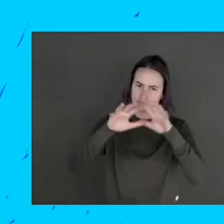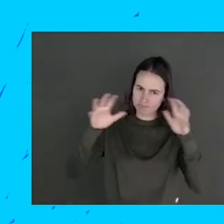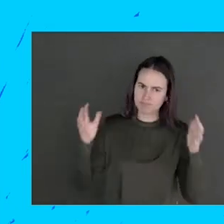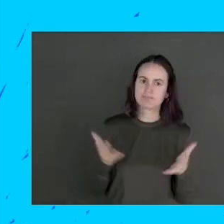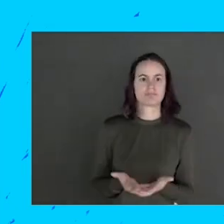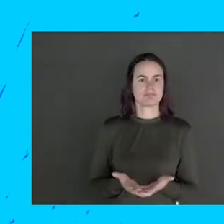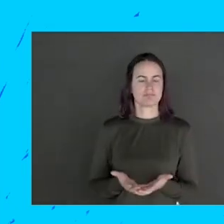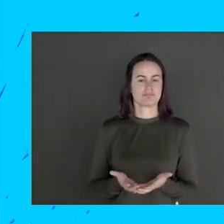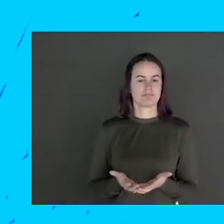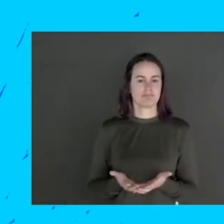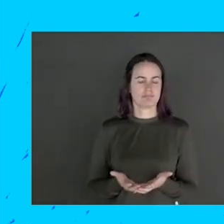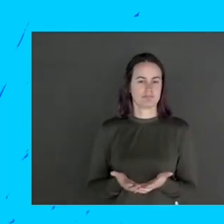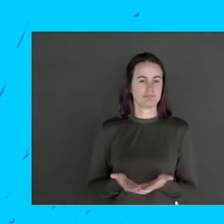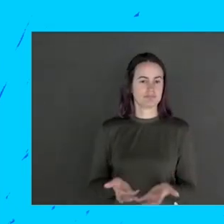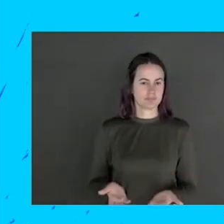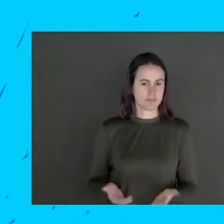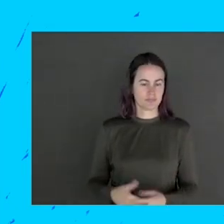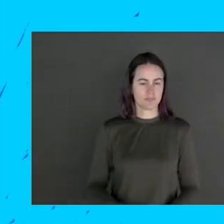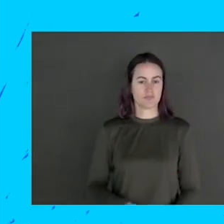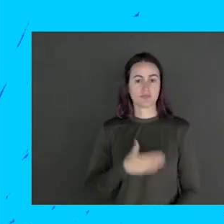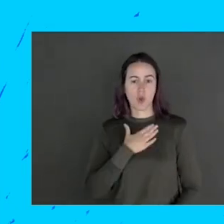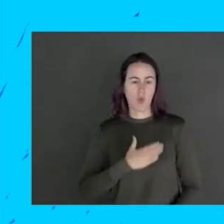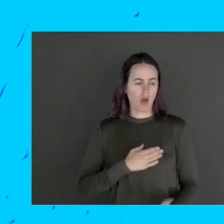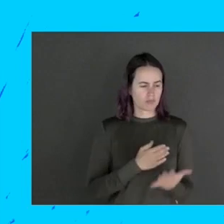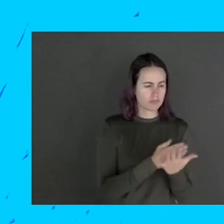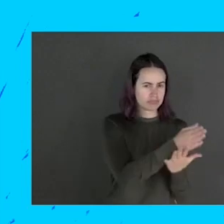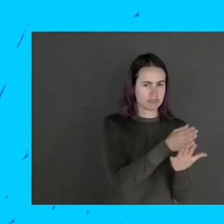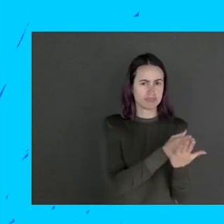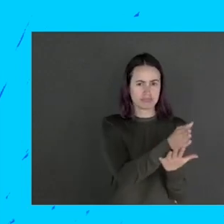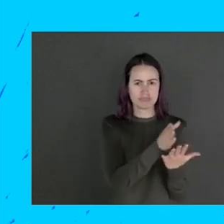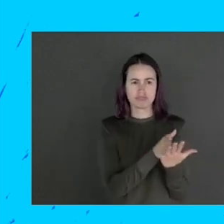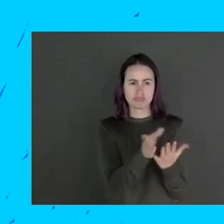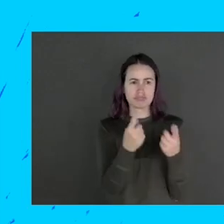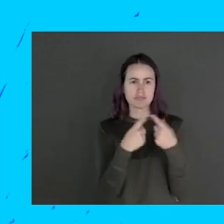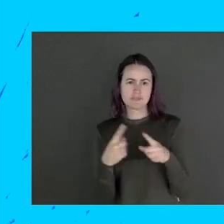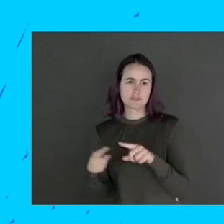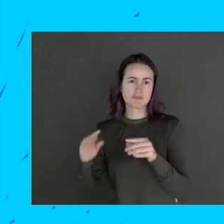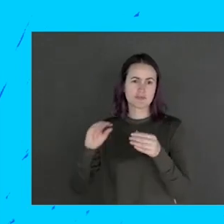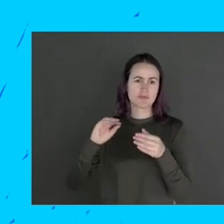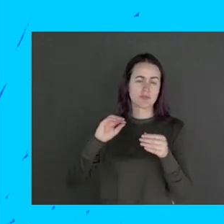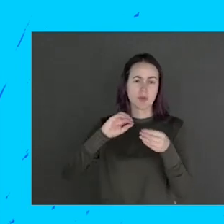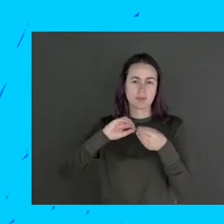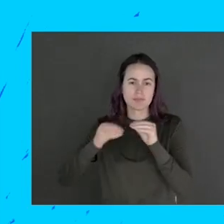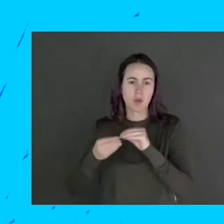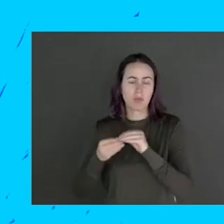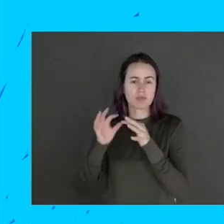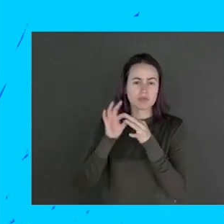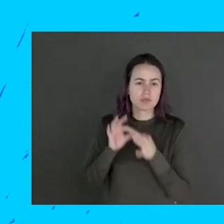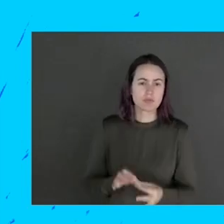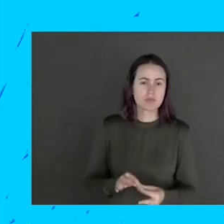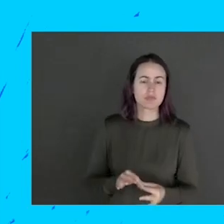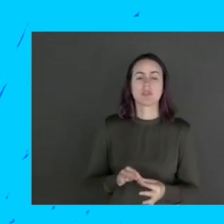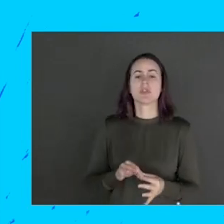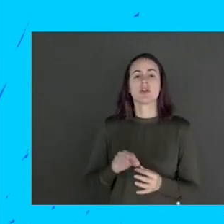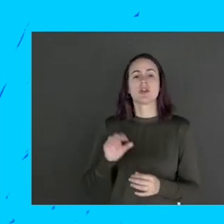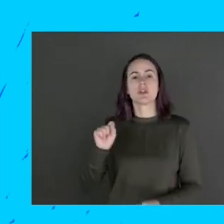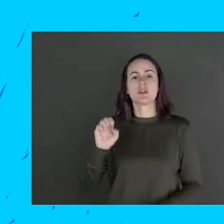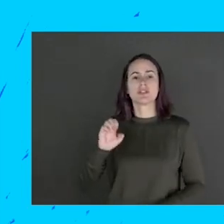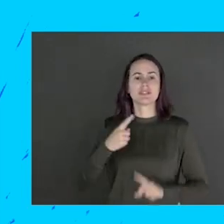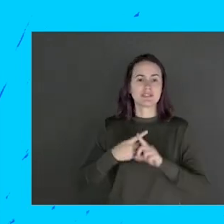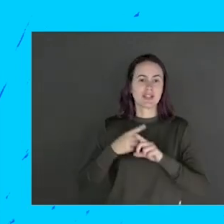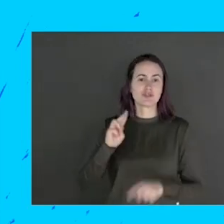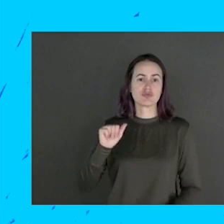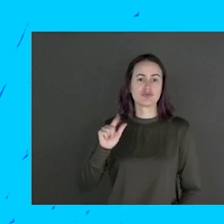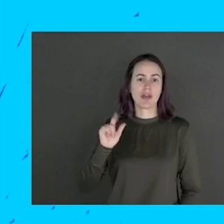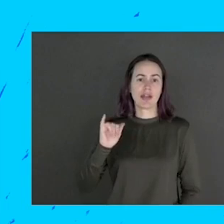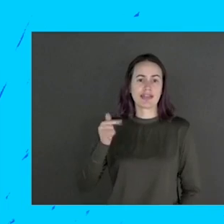they address a whole range of issues around sexuality, not just biology, not just reproduction,